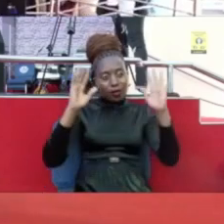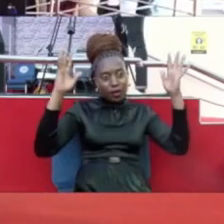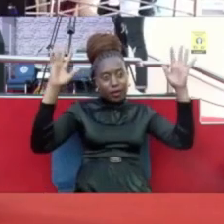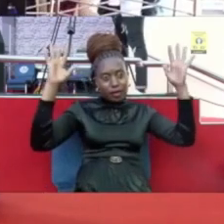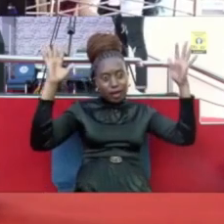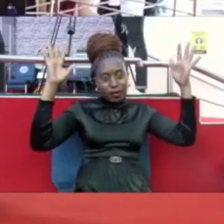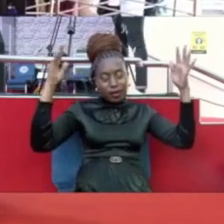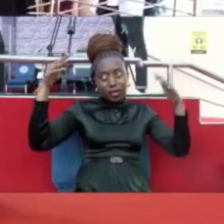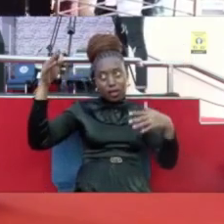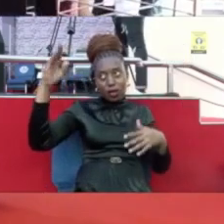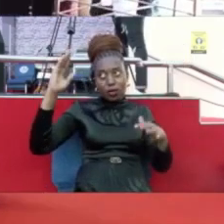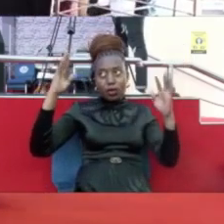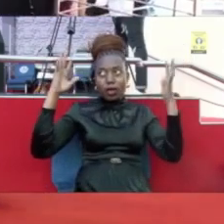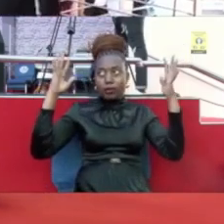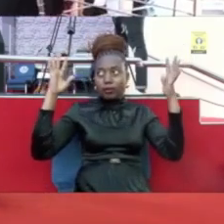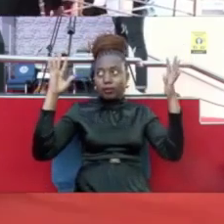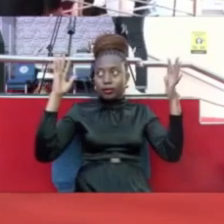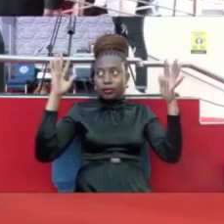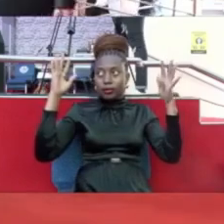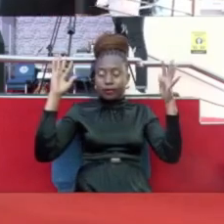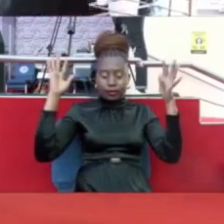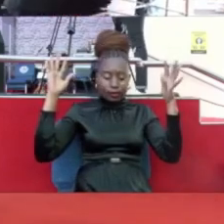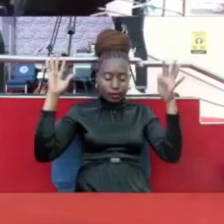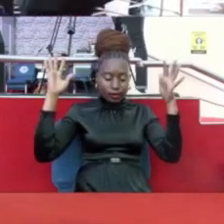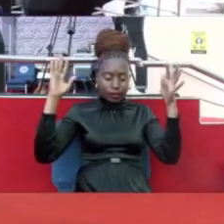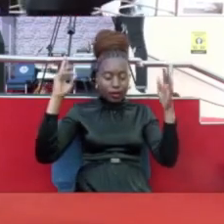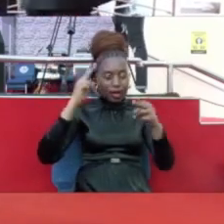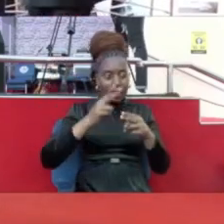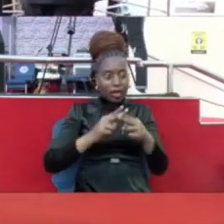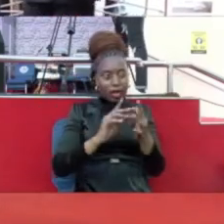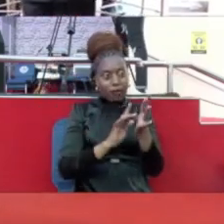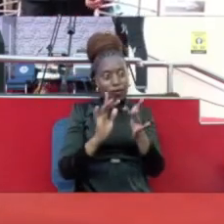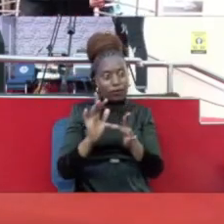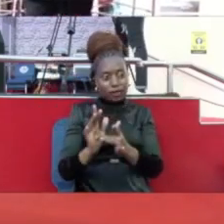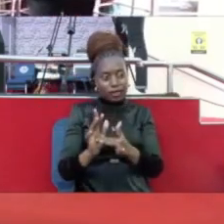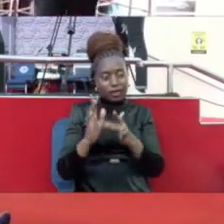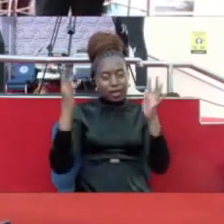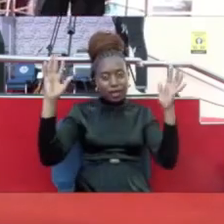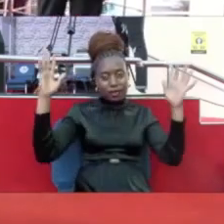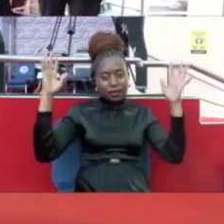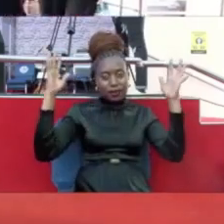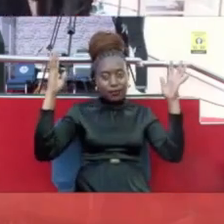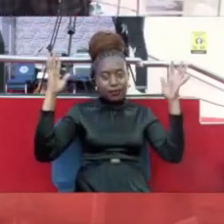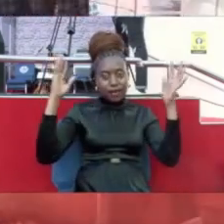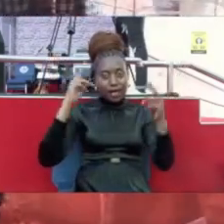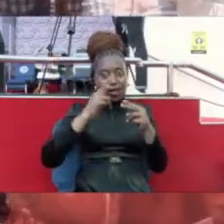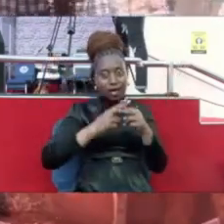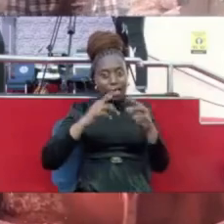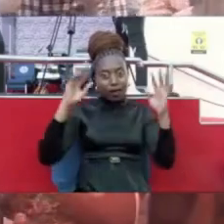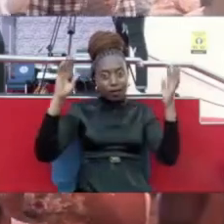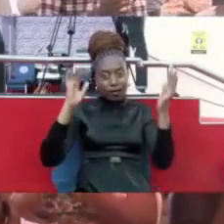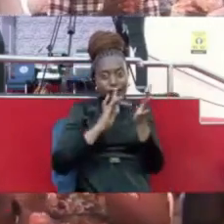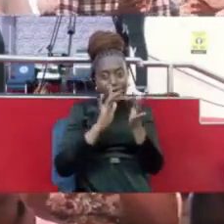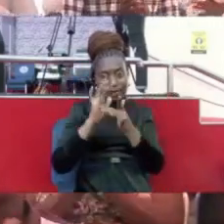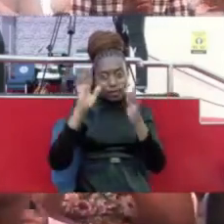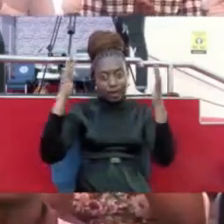have ever given him in the name of Jesus, katika jina la Yesu. In the name of Jesus,